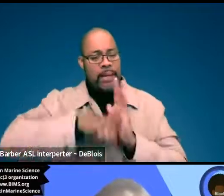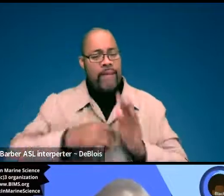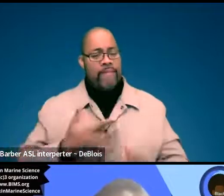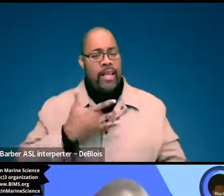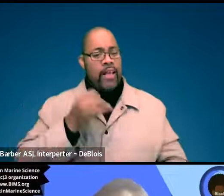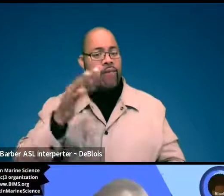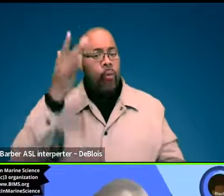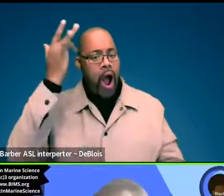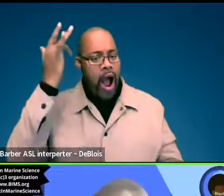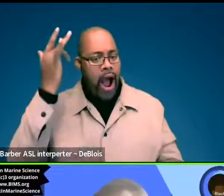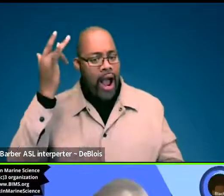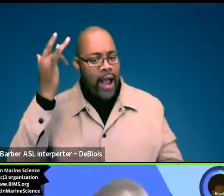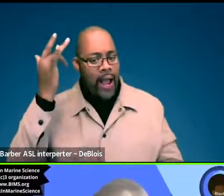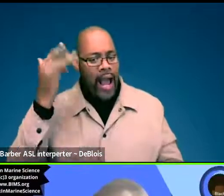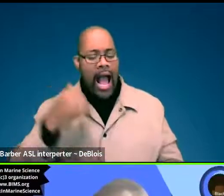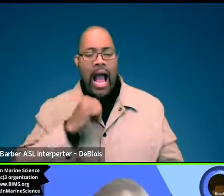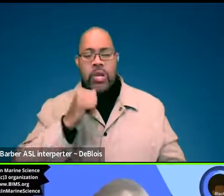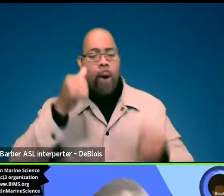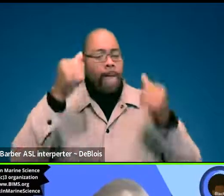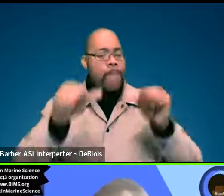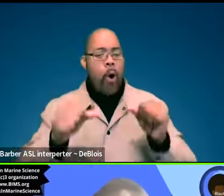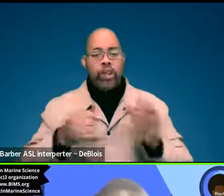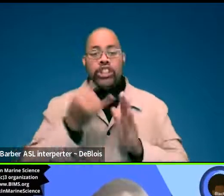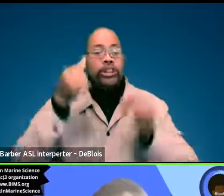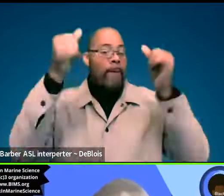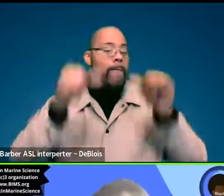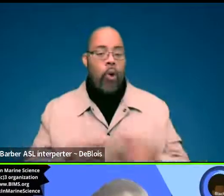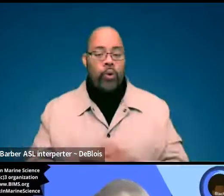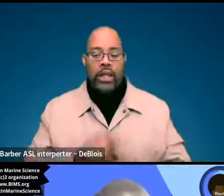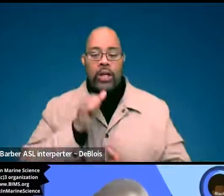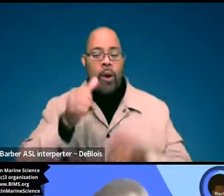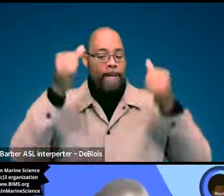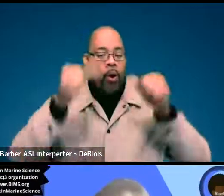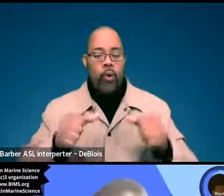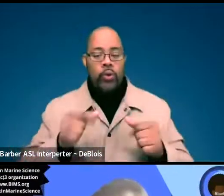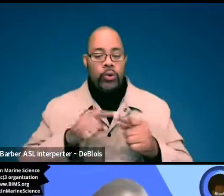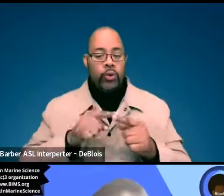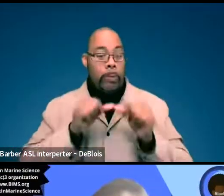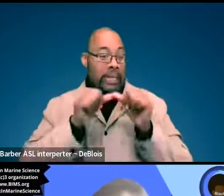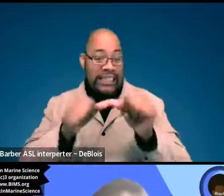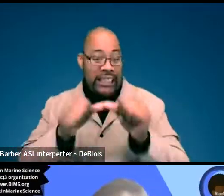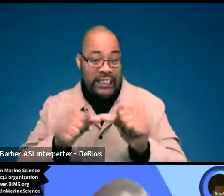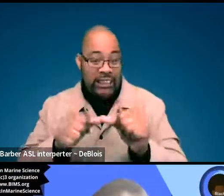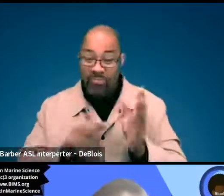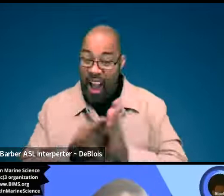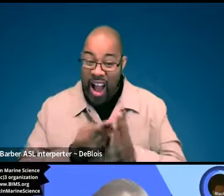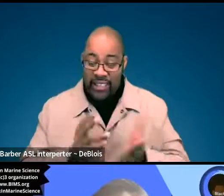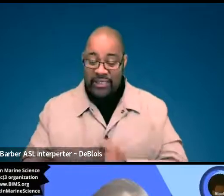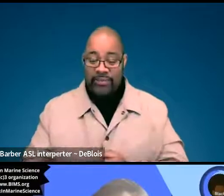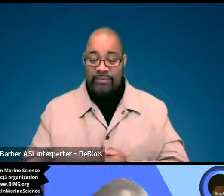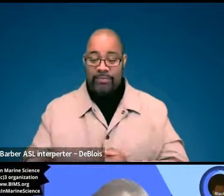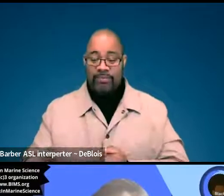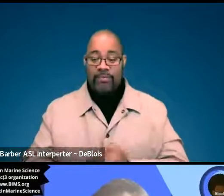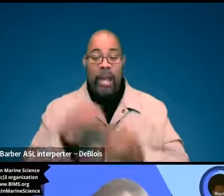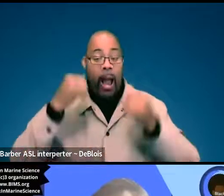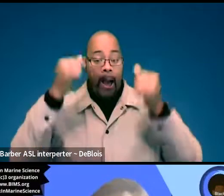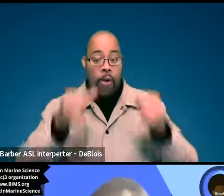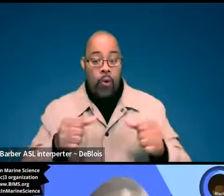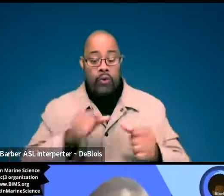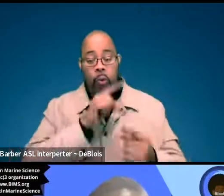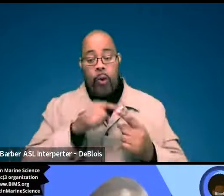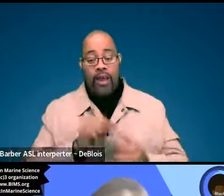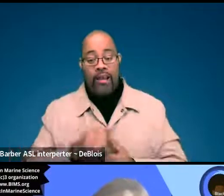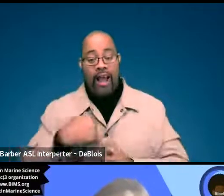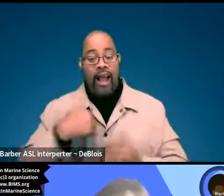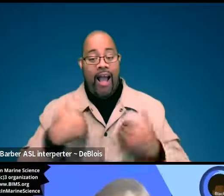why. Mm-hmm. I don't post just to post. I don't post to be consistent, to be honest. I post when